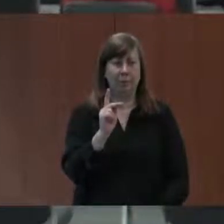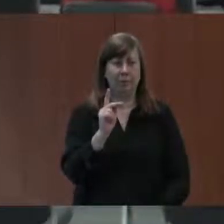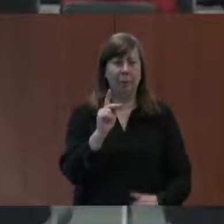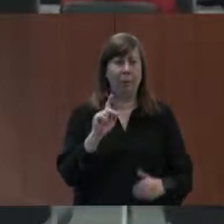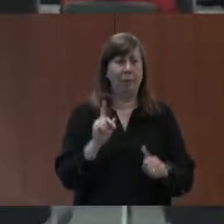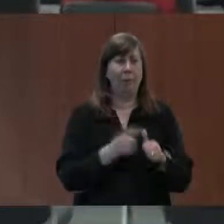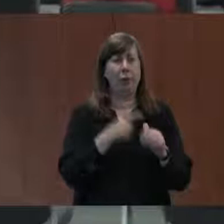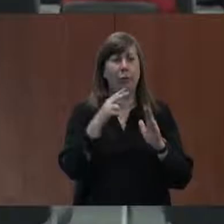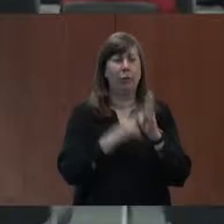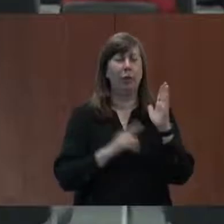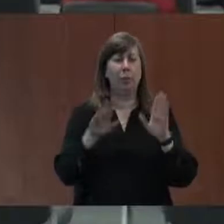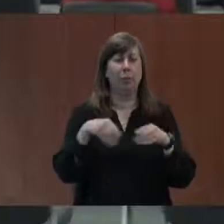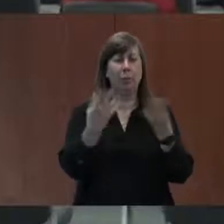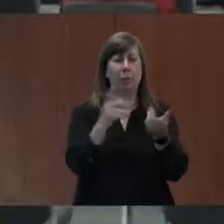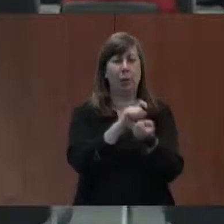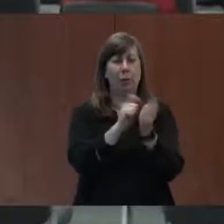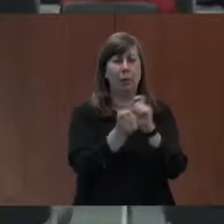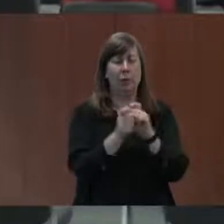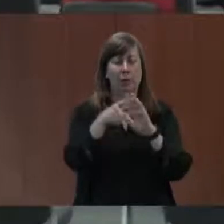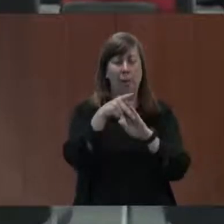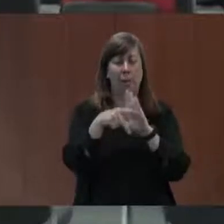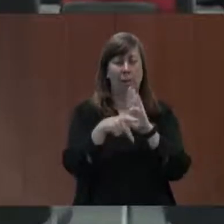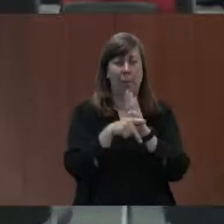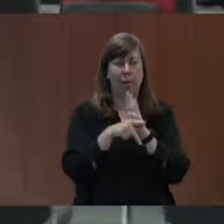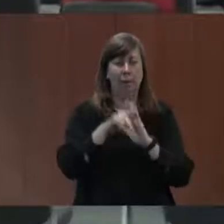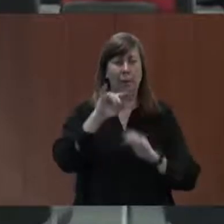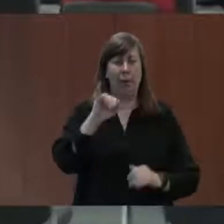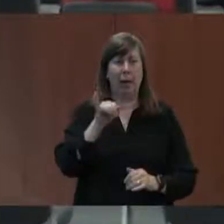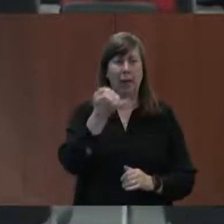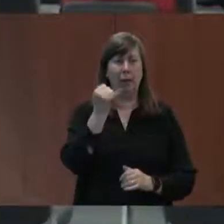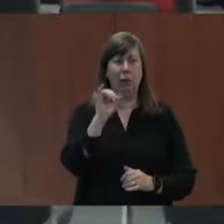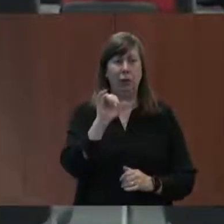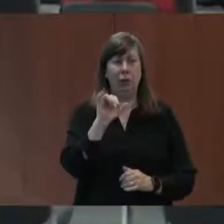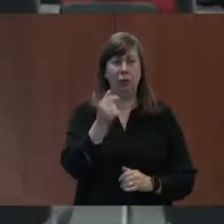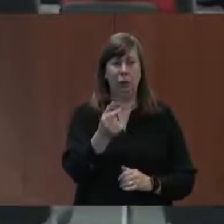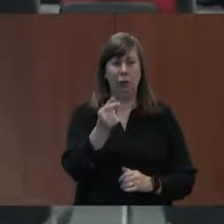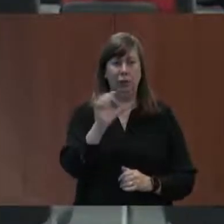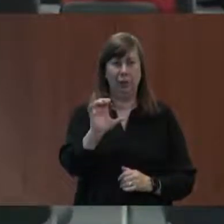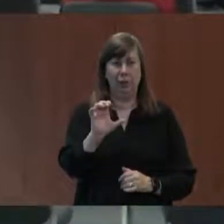First reading of proposed changes to policy IGC.